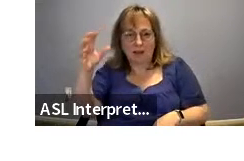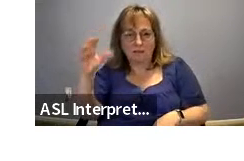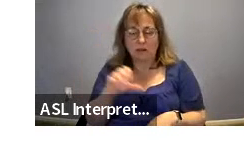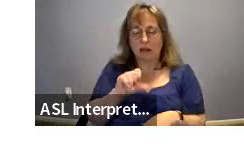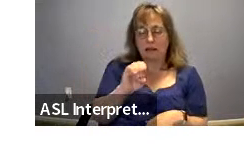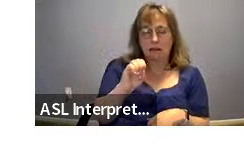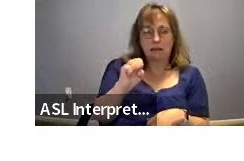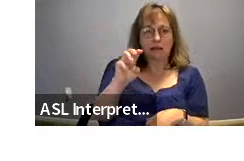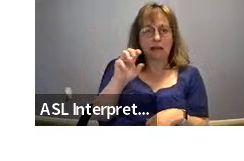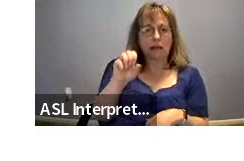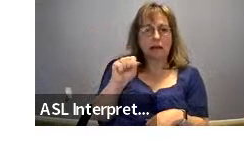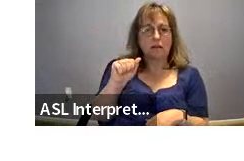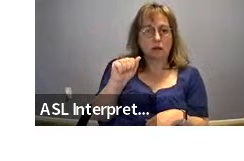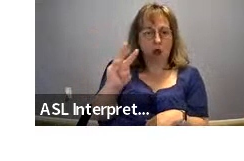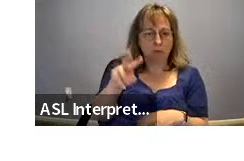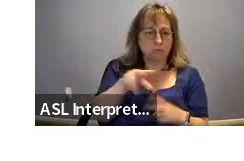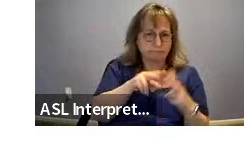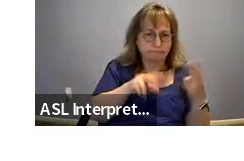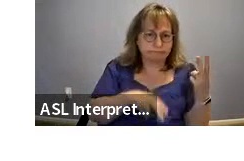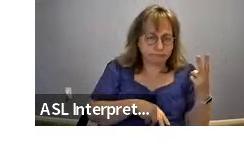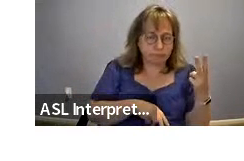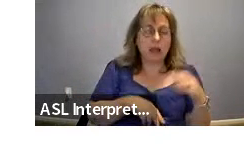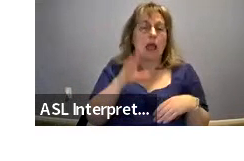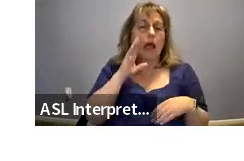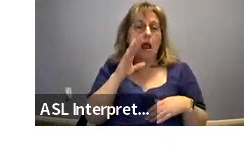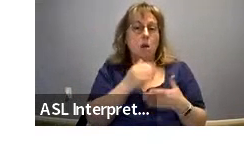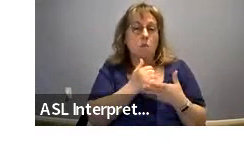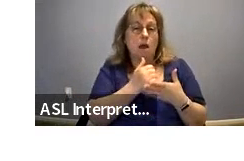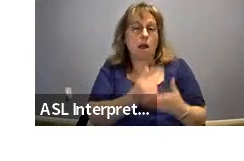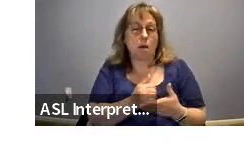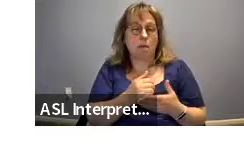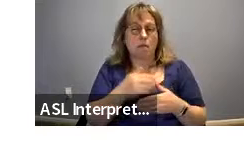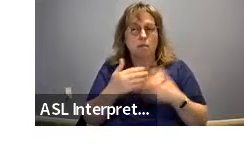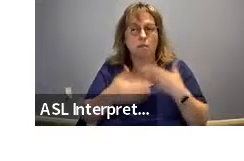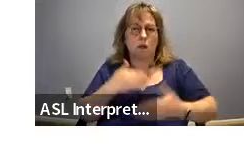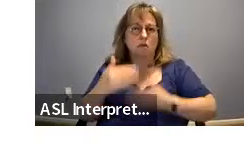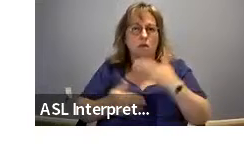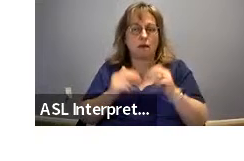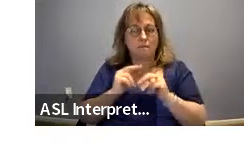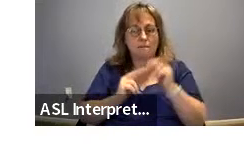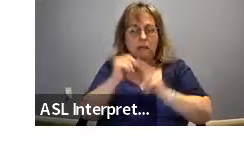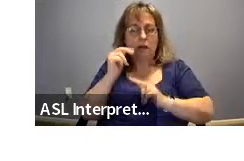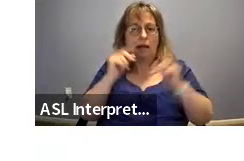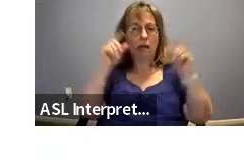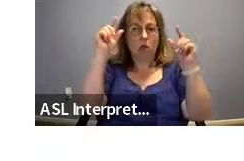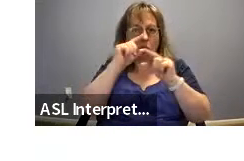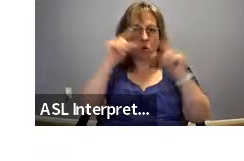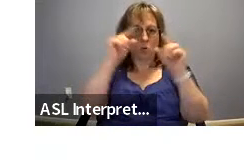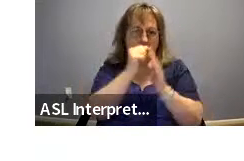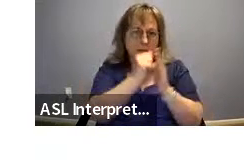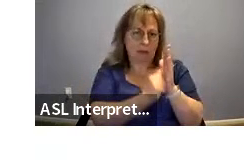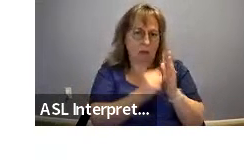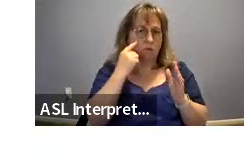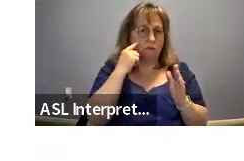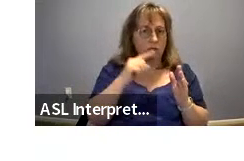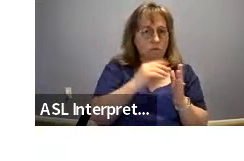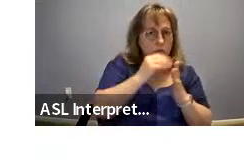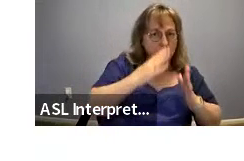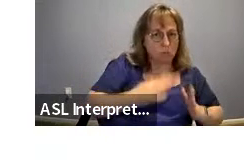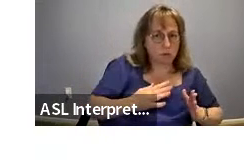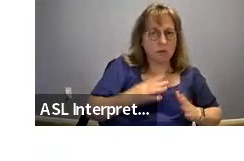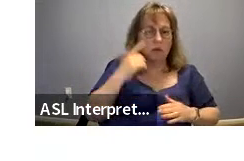And it will also help in the process of building Google accounts for our students and staff.